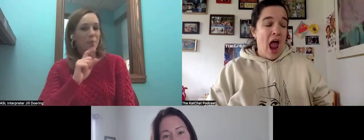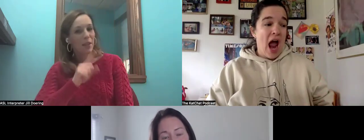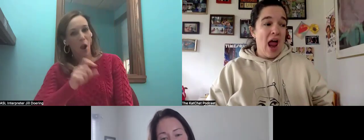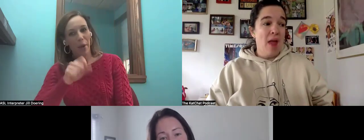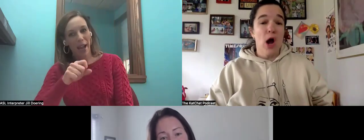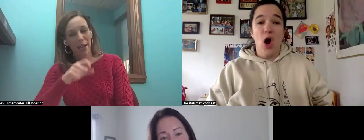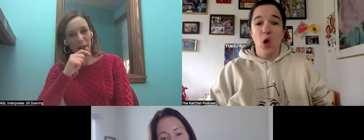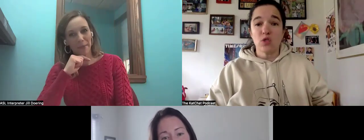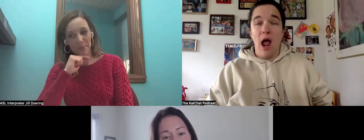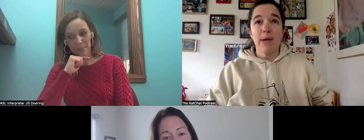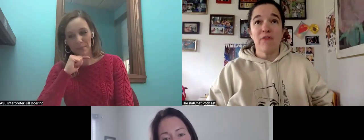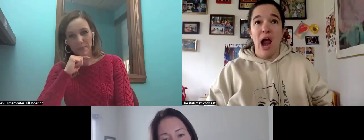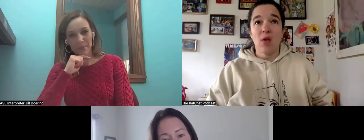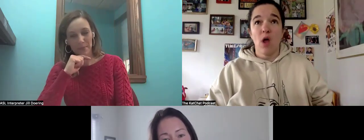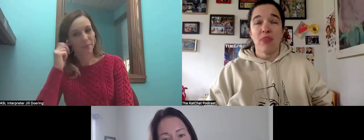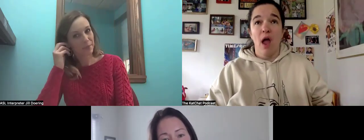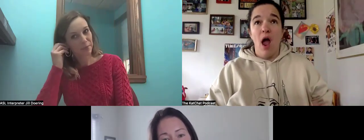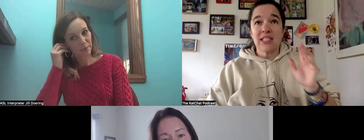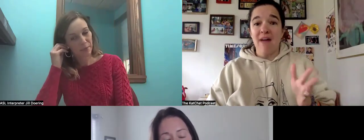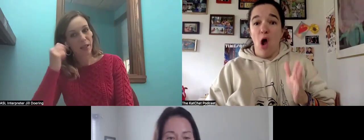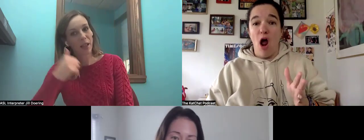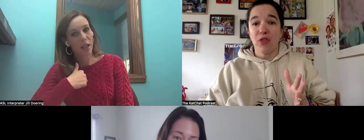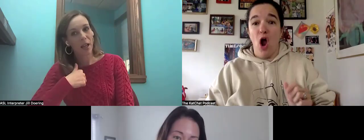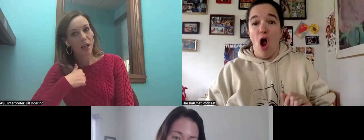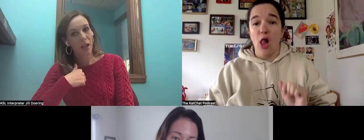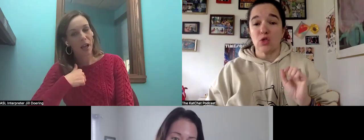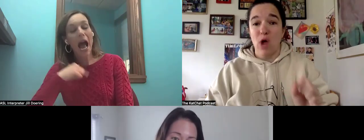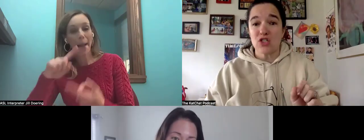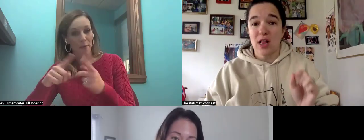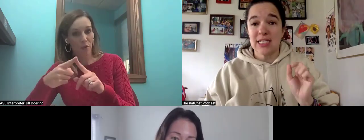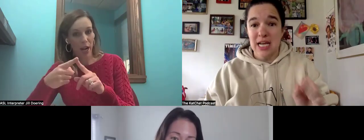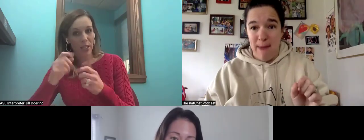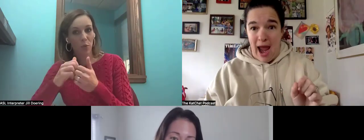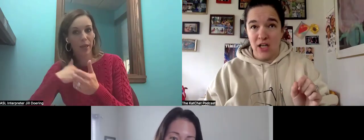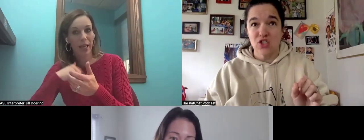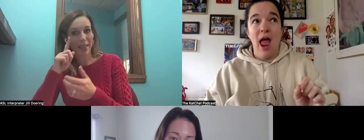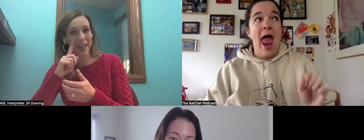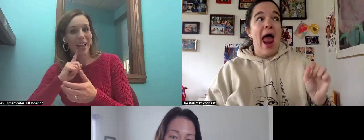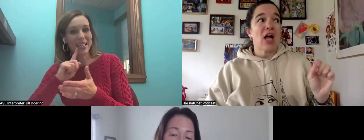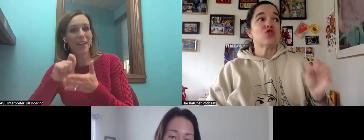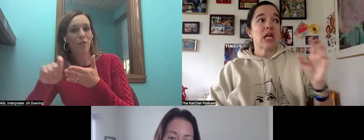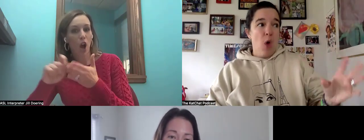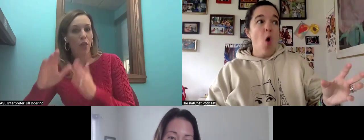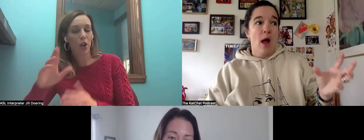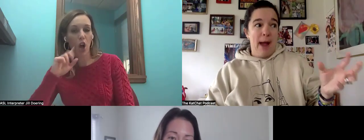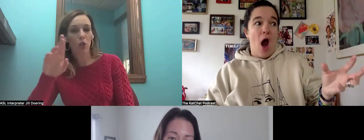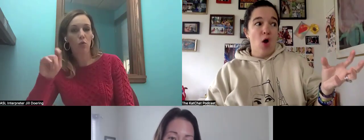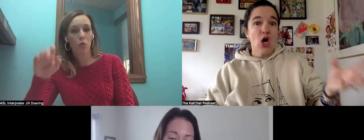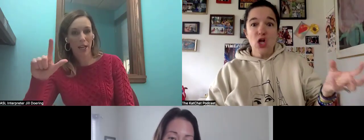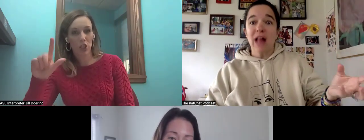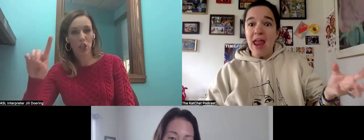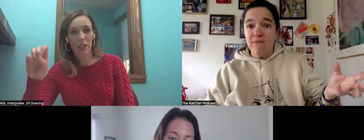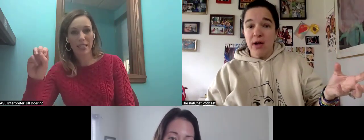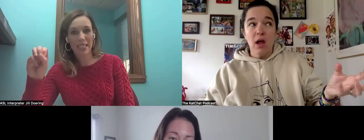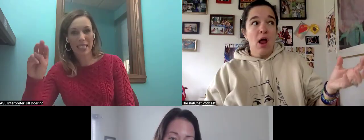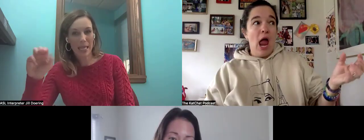mean, I'm a friend with that author called Rachel D. Max, and she wrote about